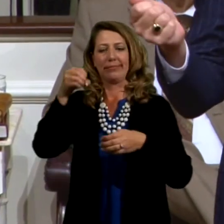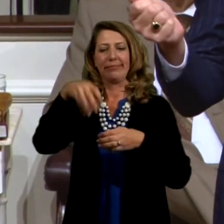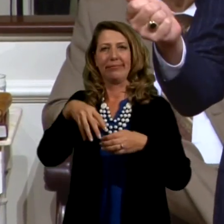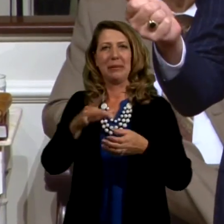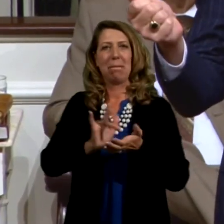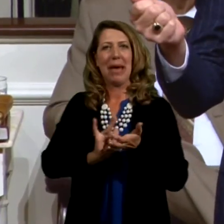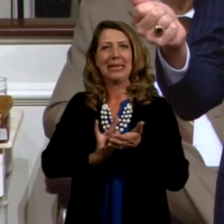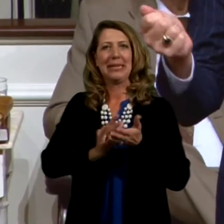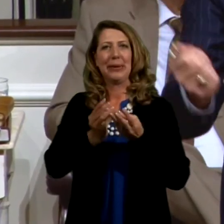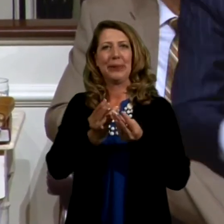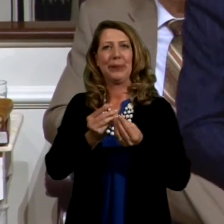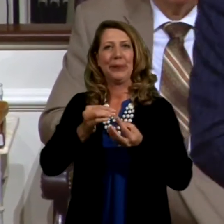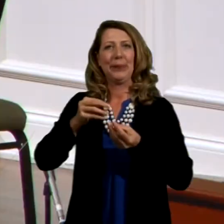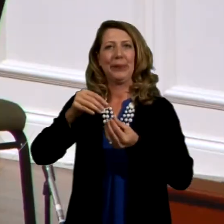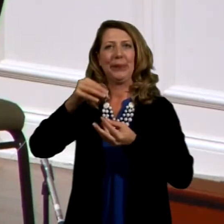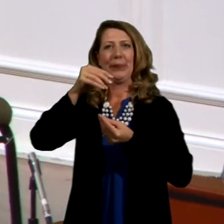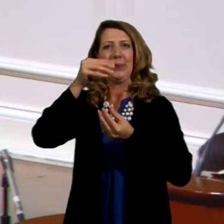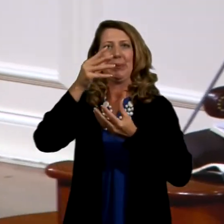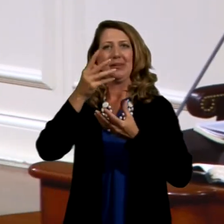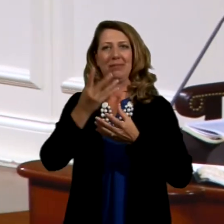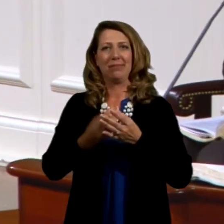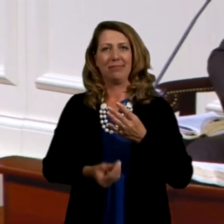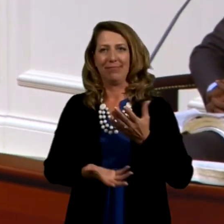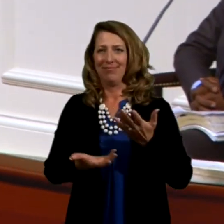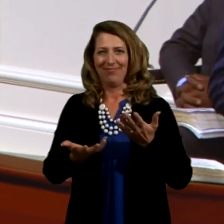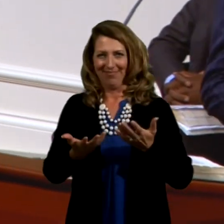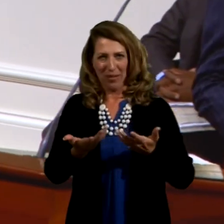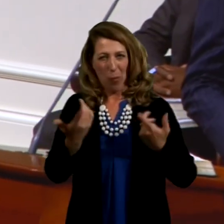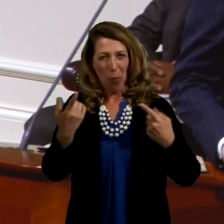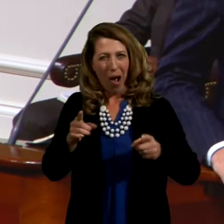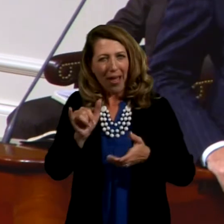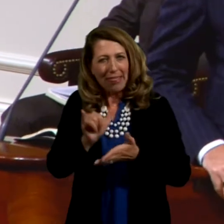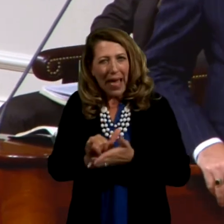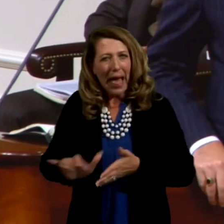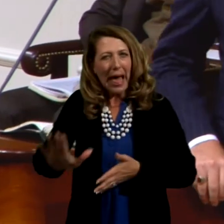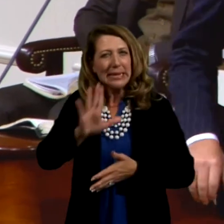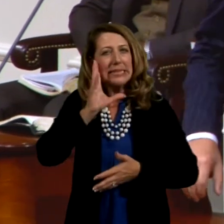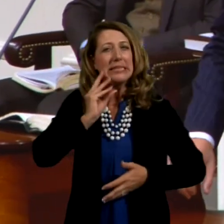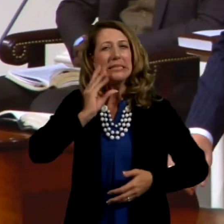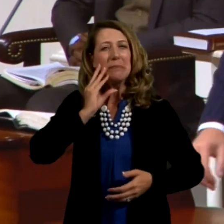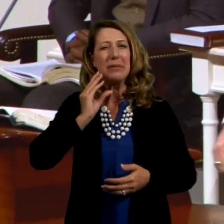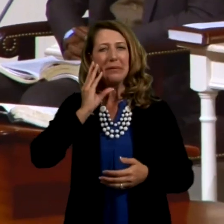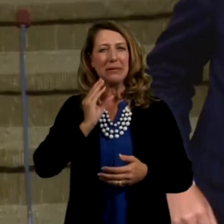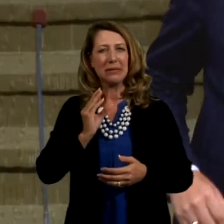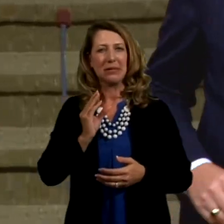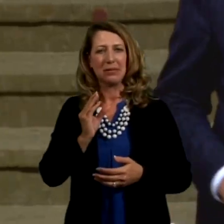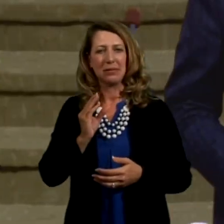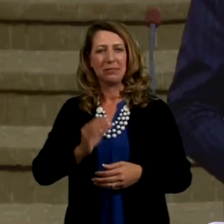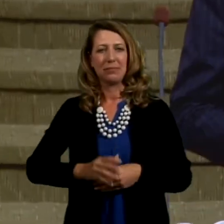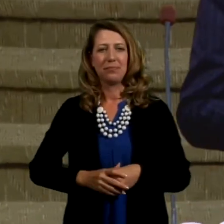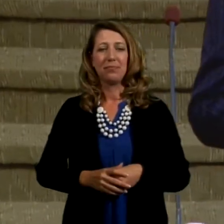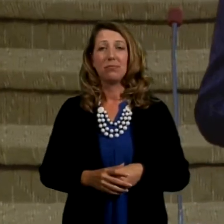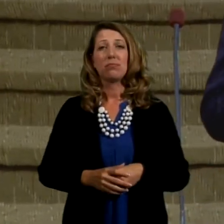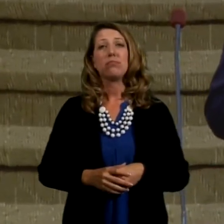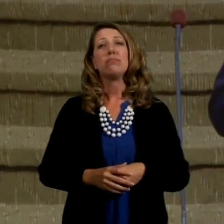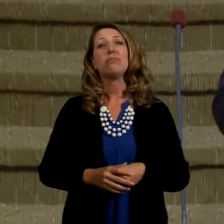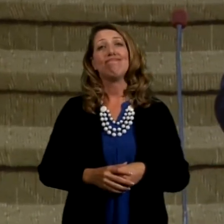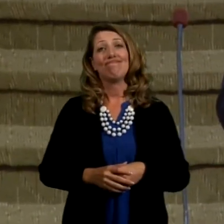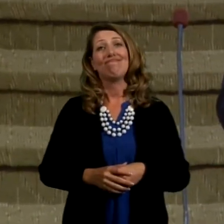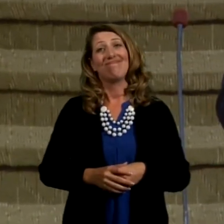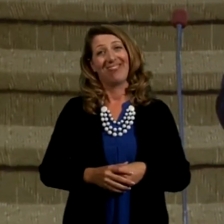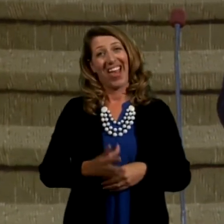away. Now, I don't want that to happen for me. I don't want that to happen for you. I think another thing is that they become very